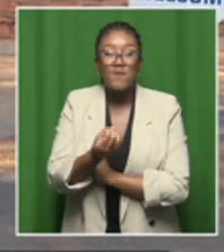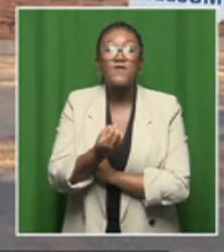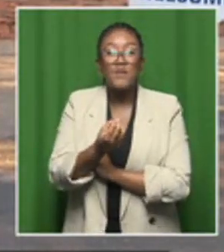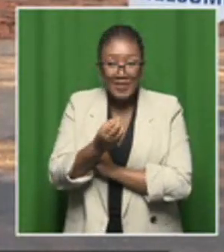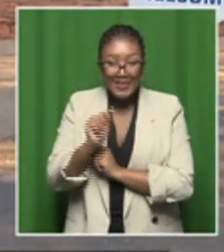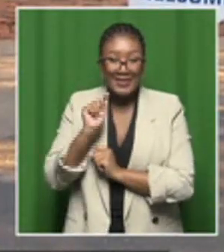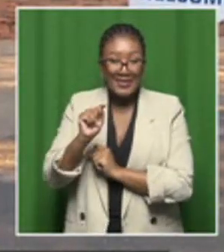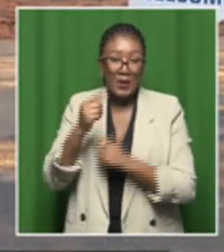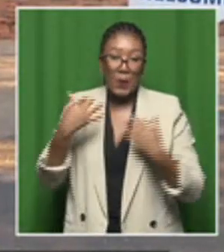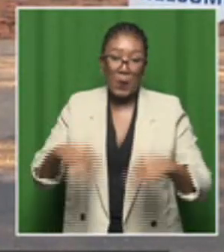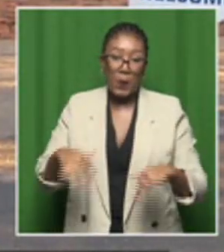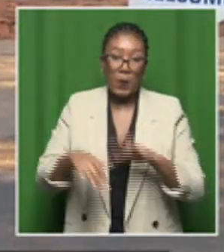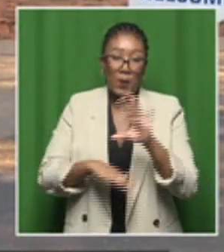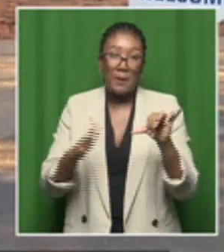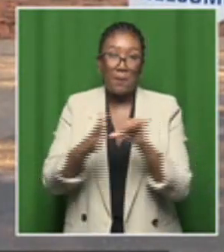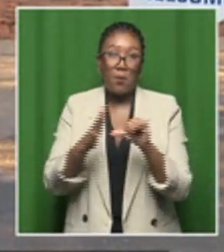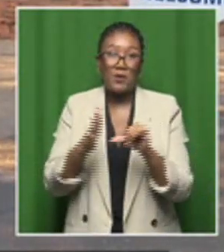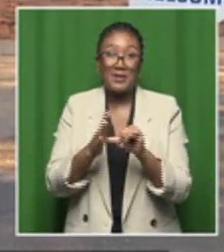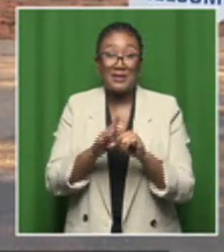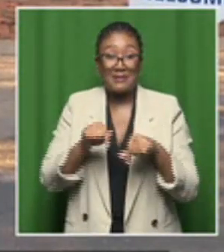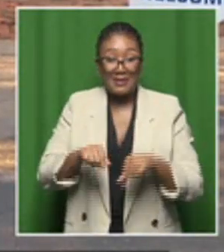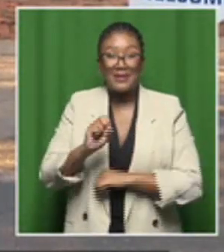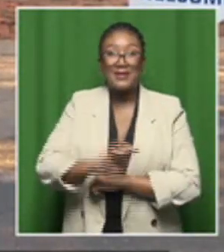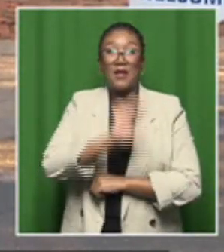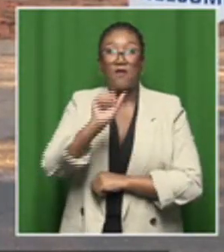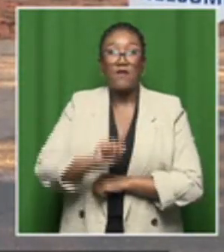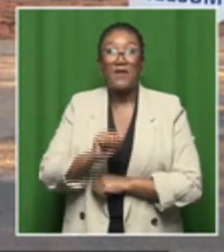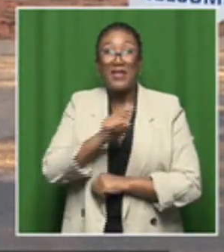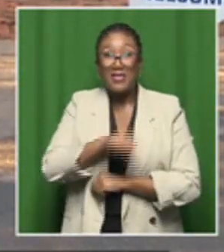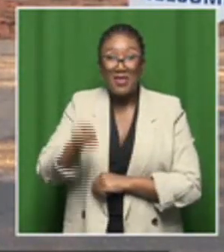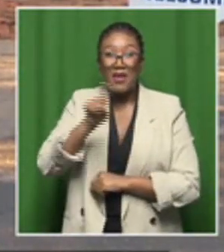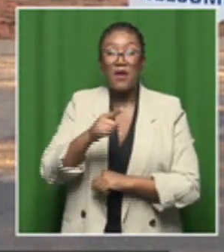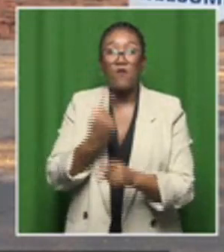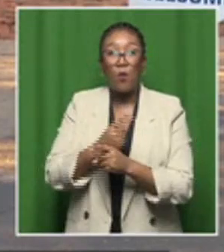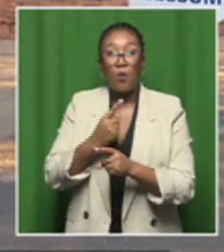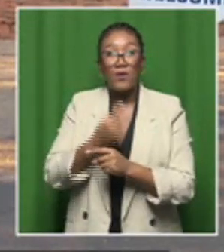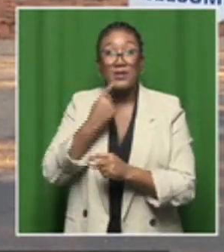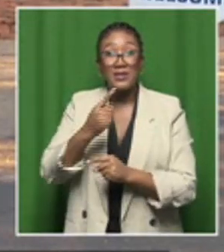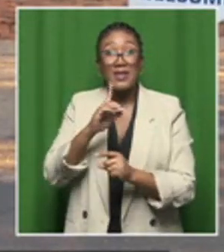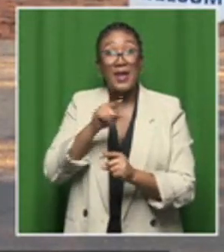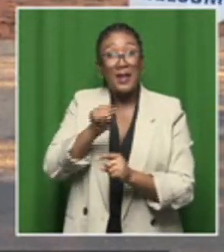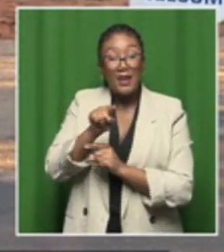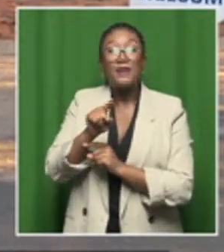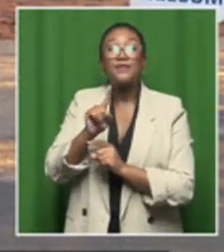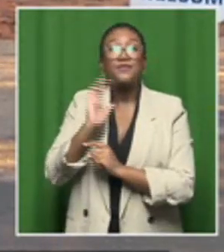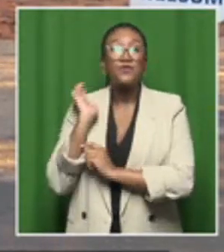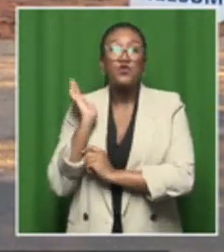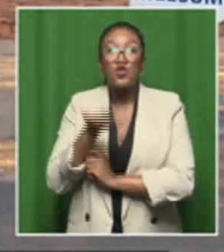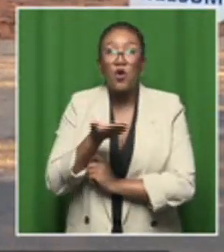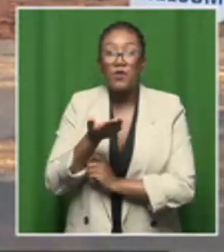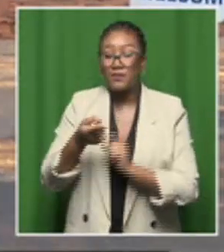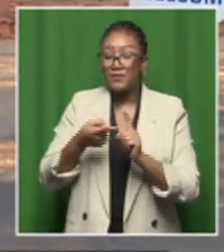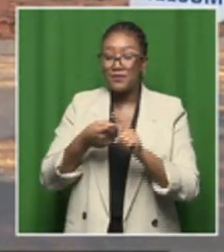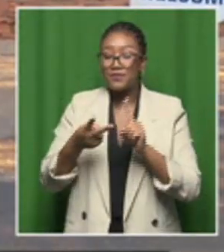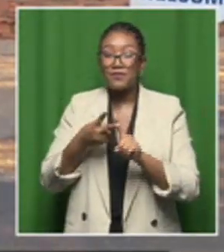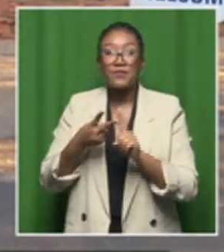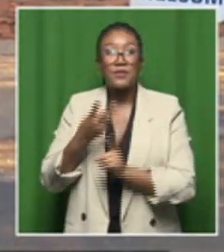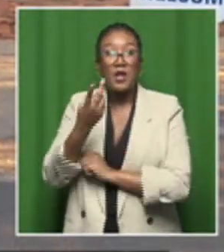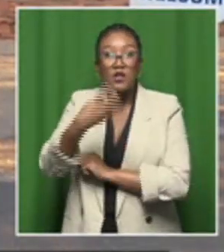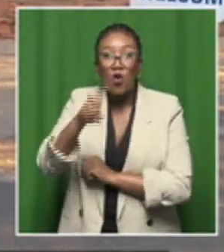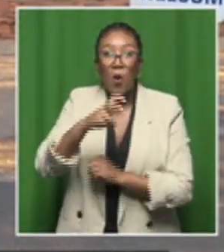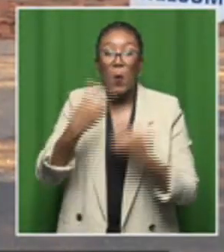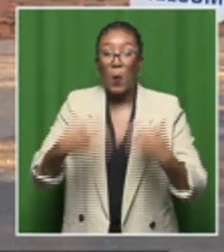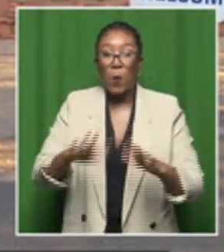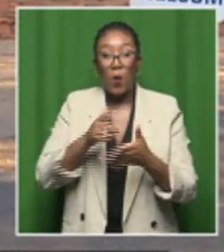a major sector in South Africa that has been highlighted for economic growth. And you and I know that if you do